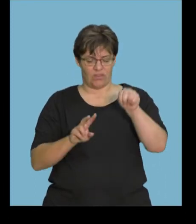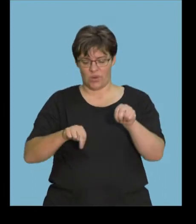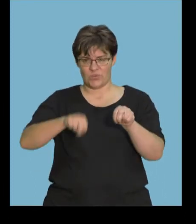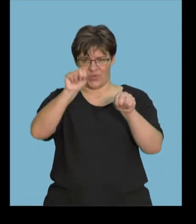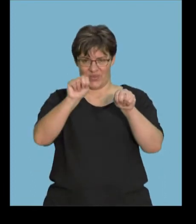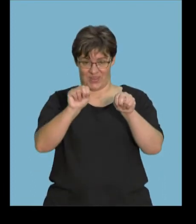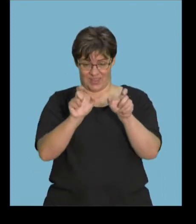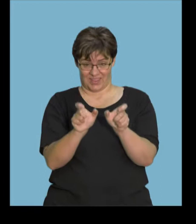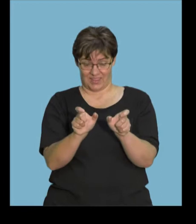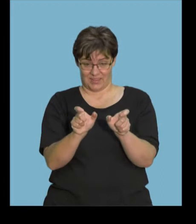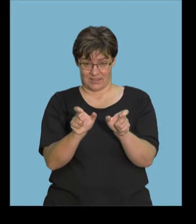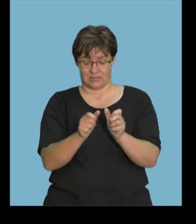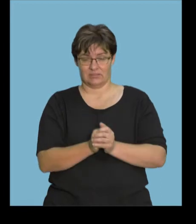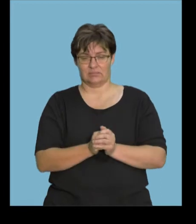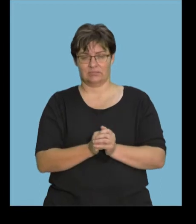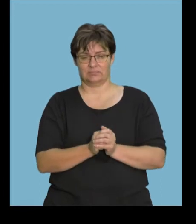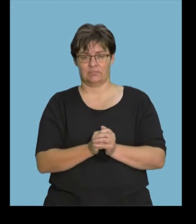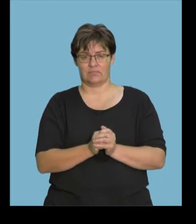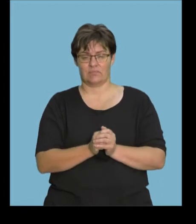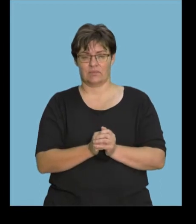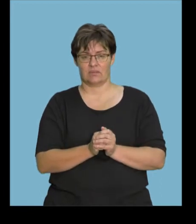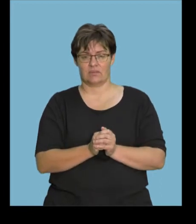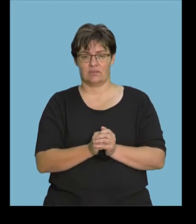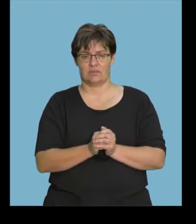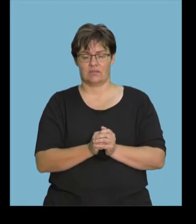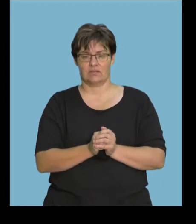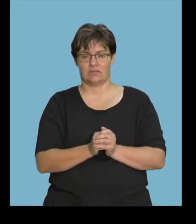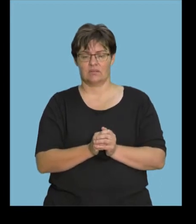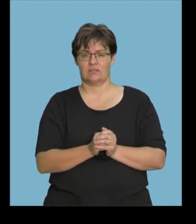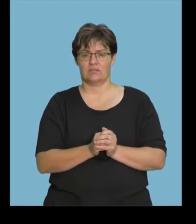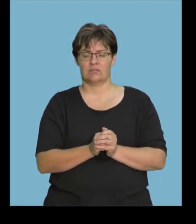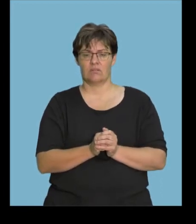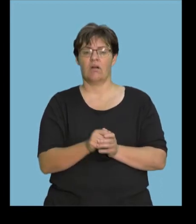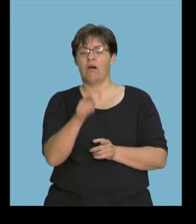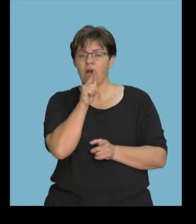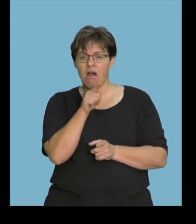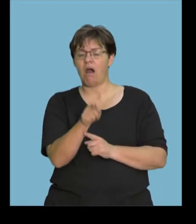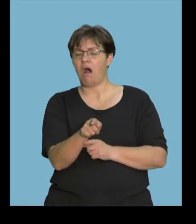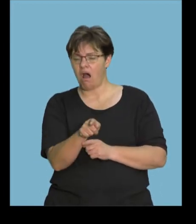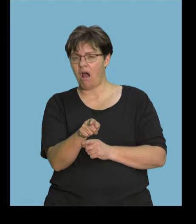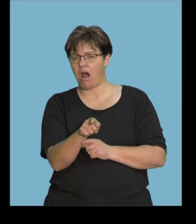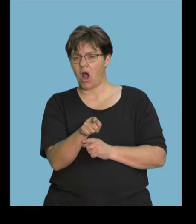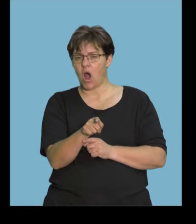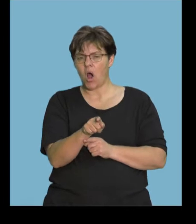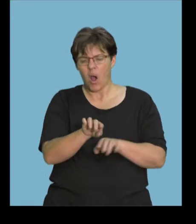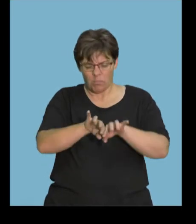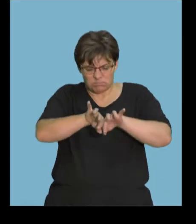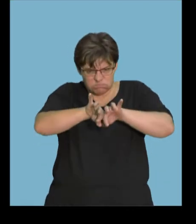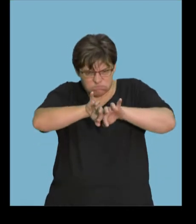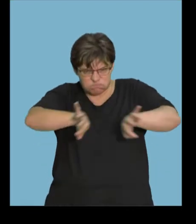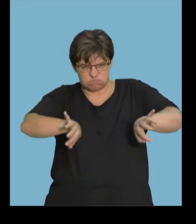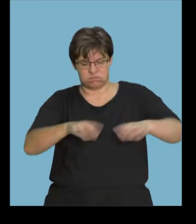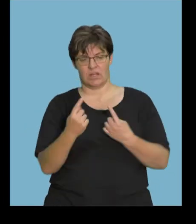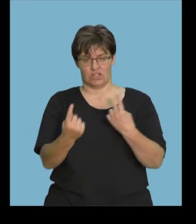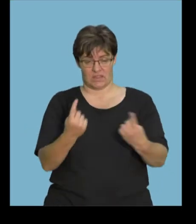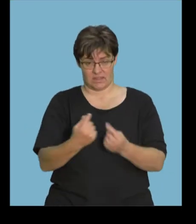north and north, okay? So the north and north, what happens? These two, they tend to push each other